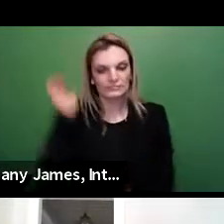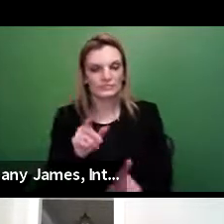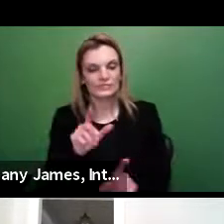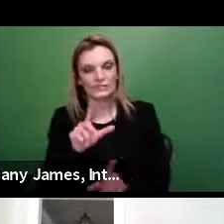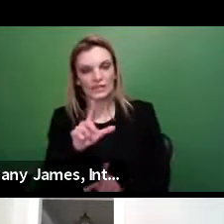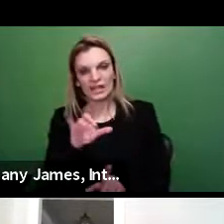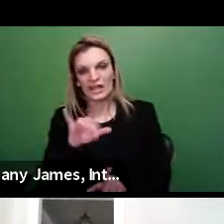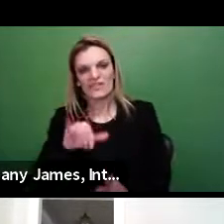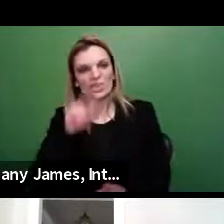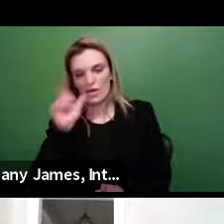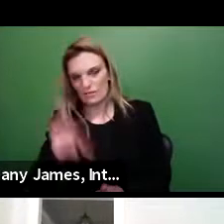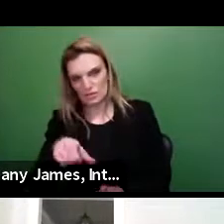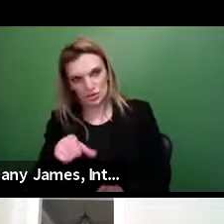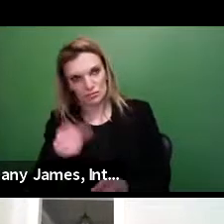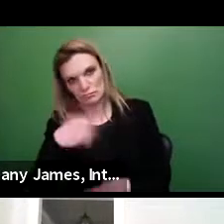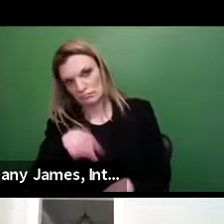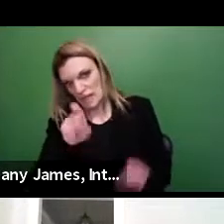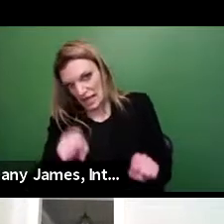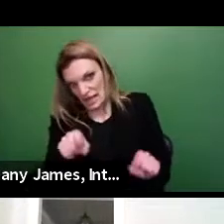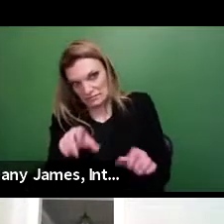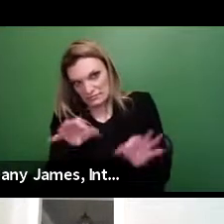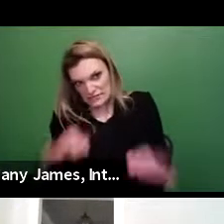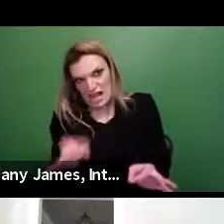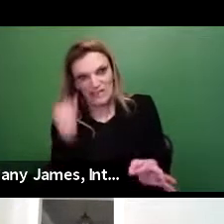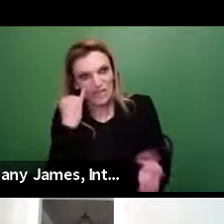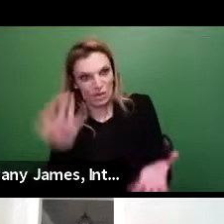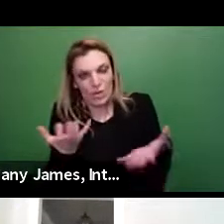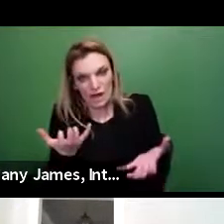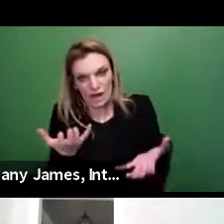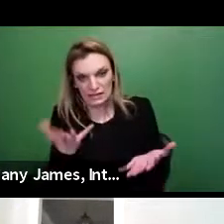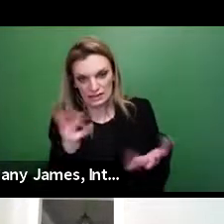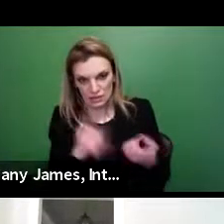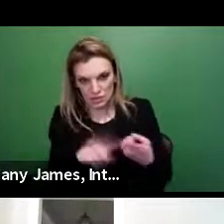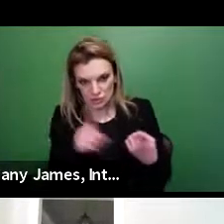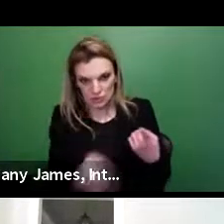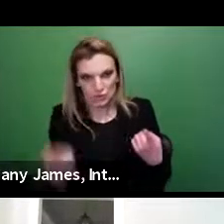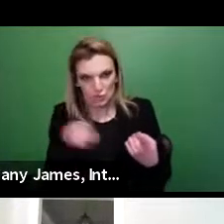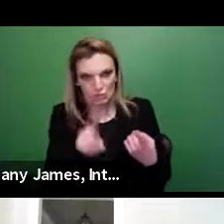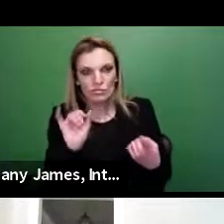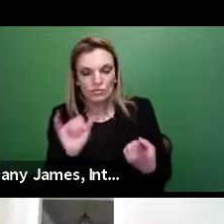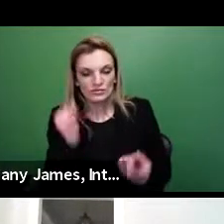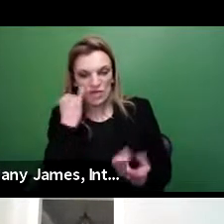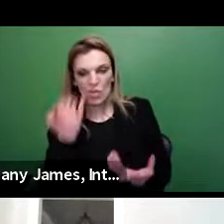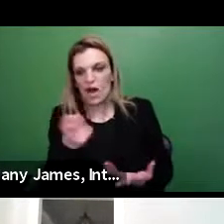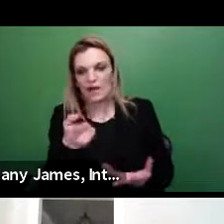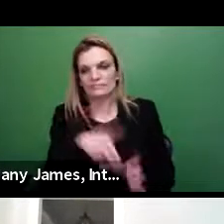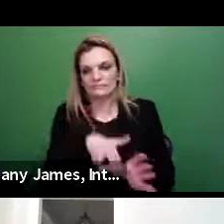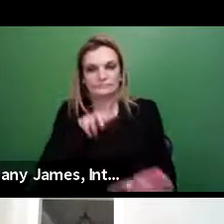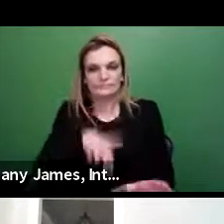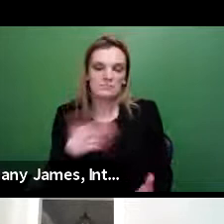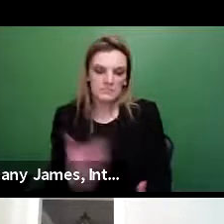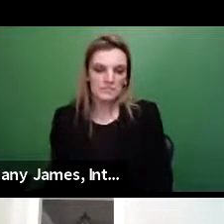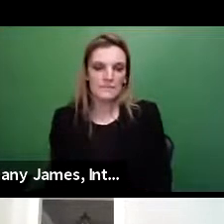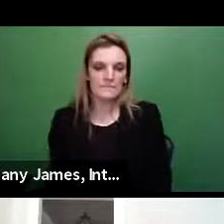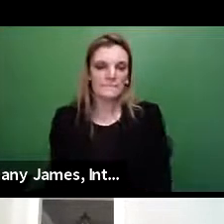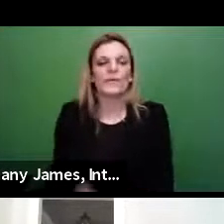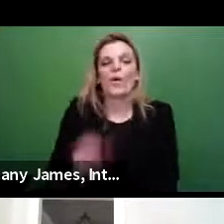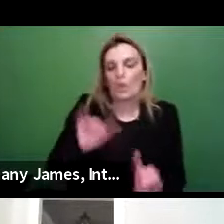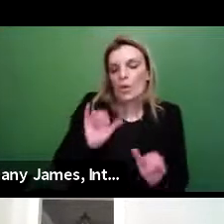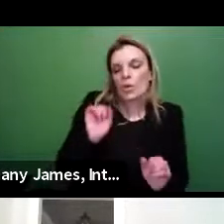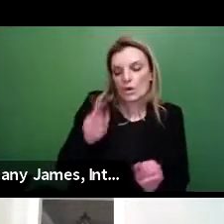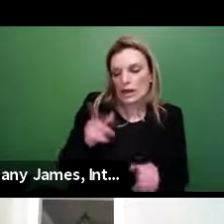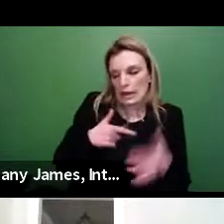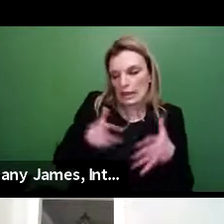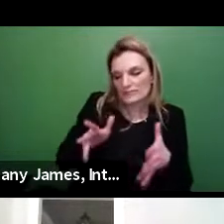They do not need to, they could choose to. Okay, then that's fine. Okay, we'll leave it as is. Okay, those minutes